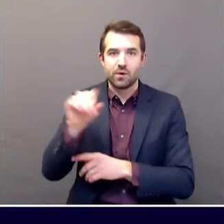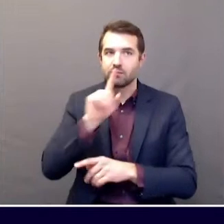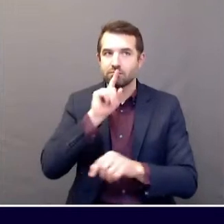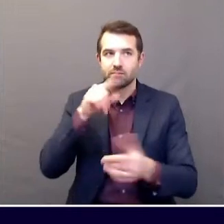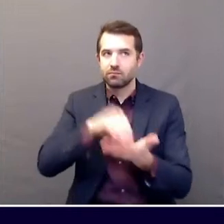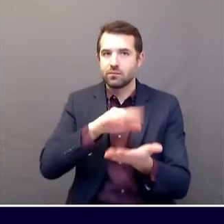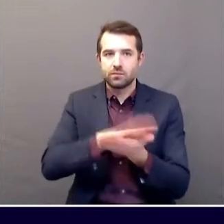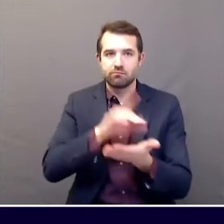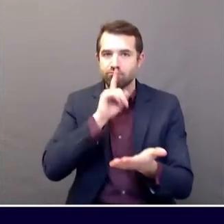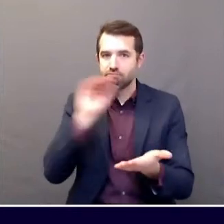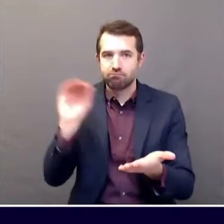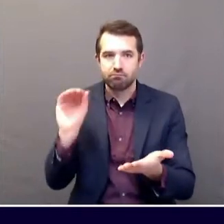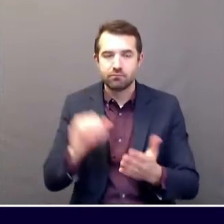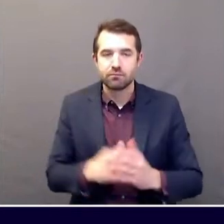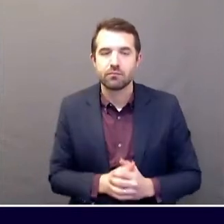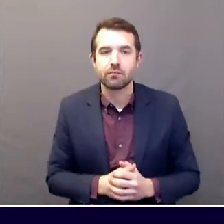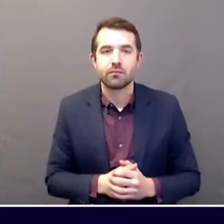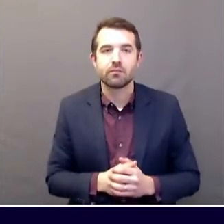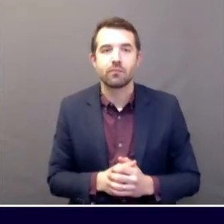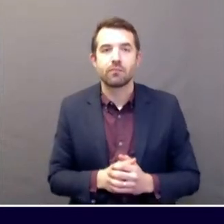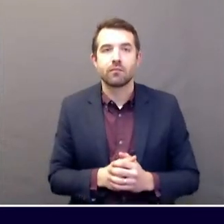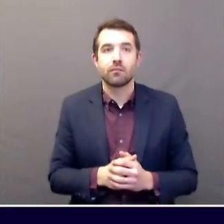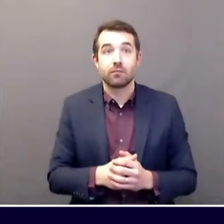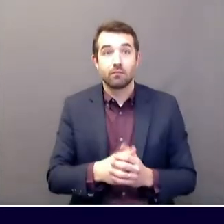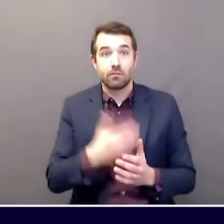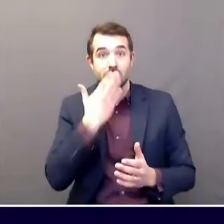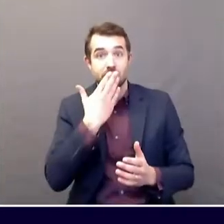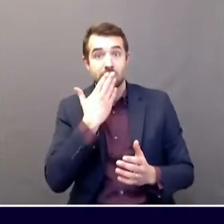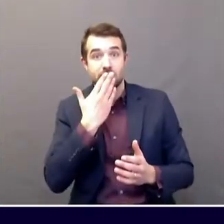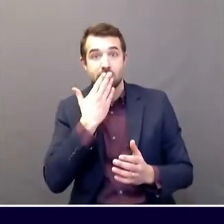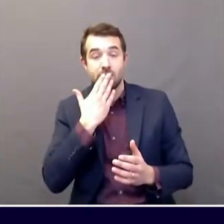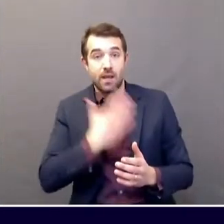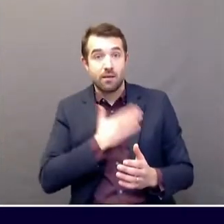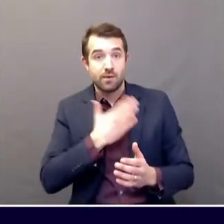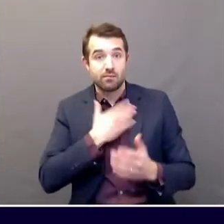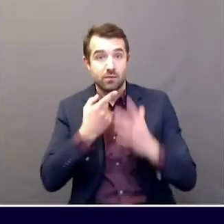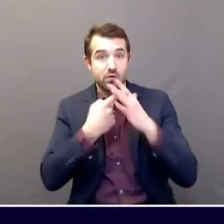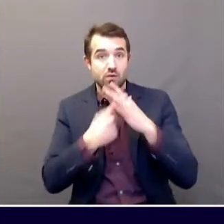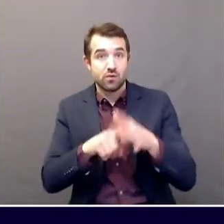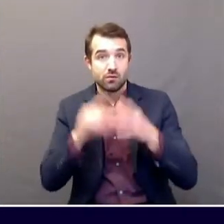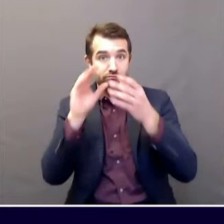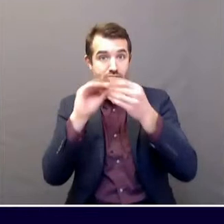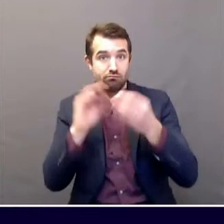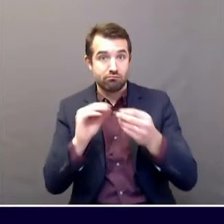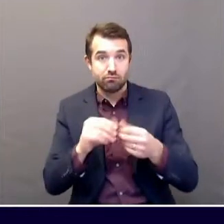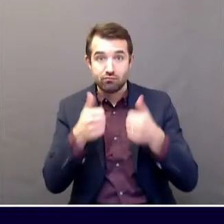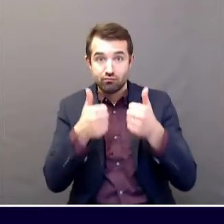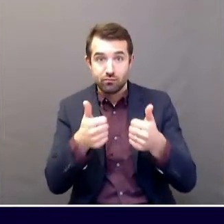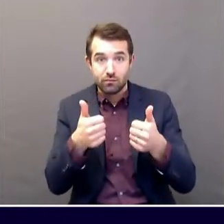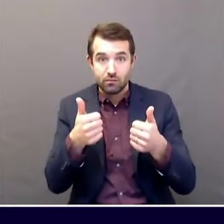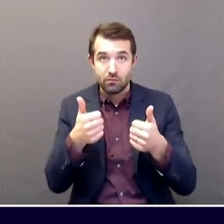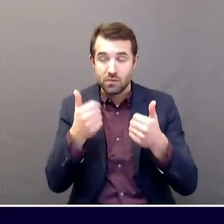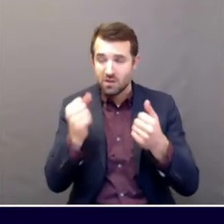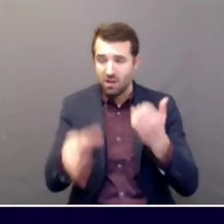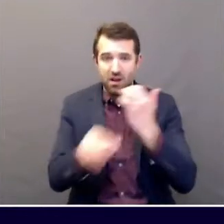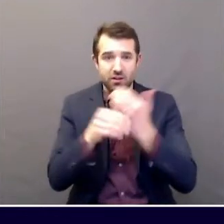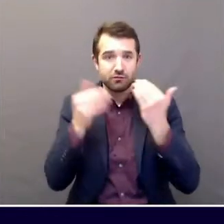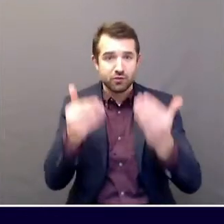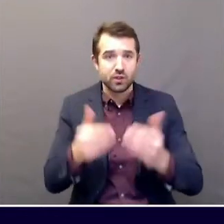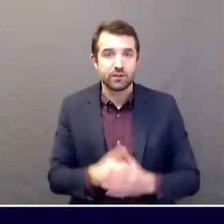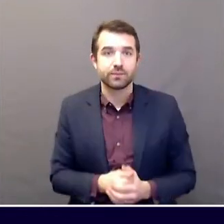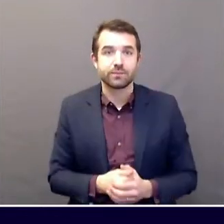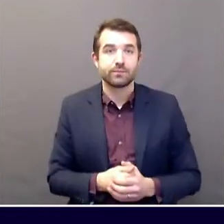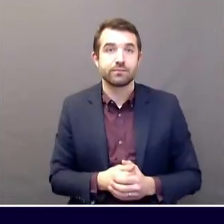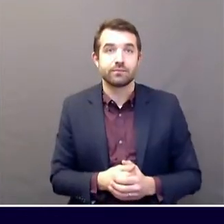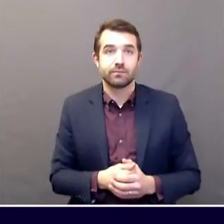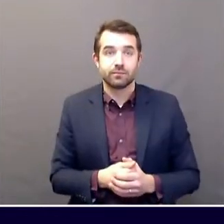off and welcome the governor and the commissioner to weigh in. But that's correct. Well, let me first start by zooming out one click, which